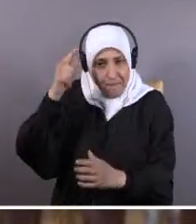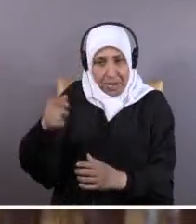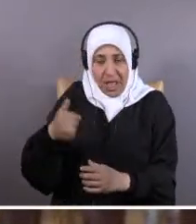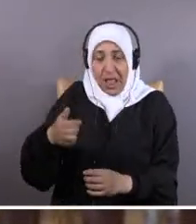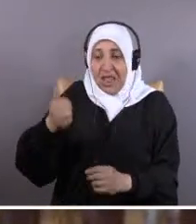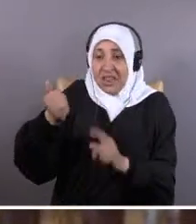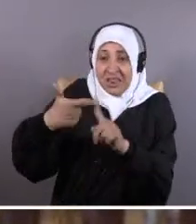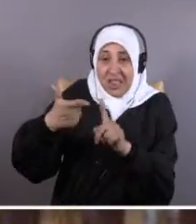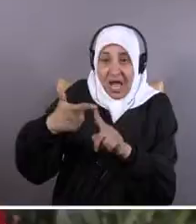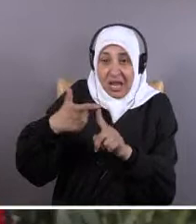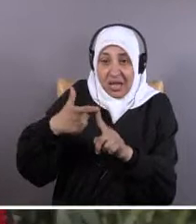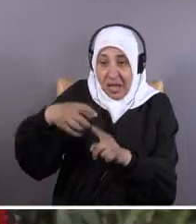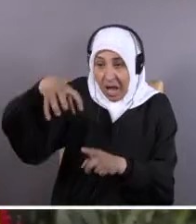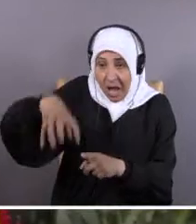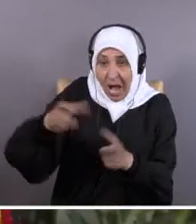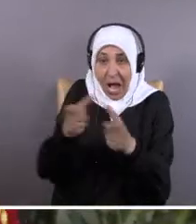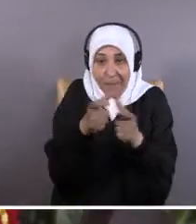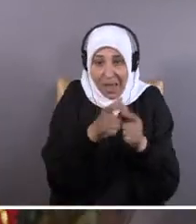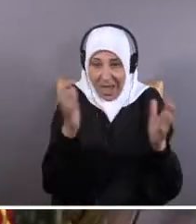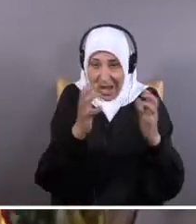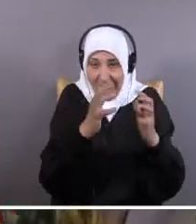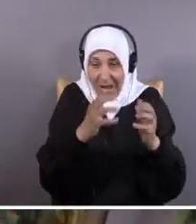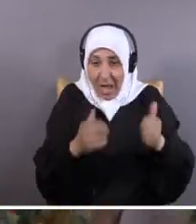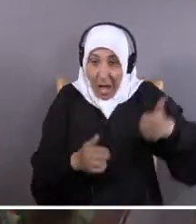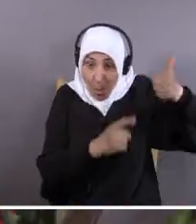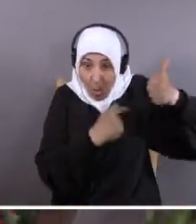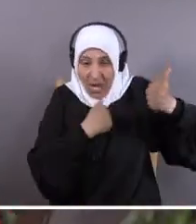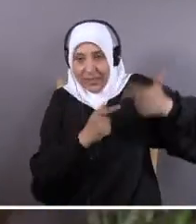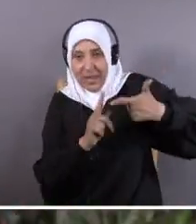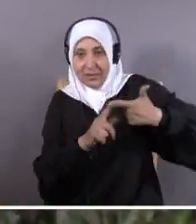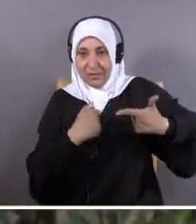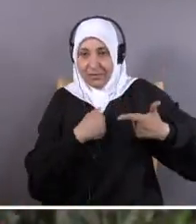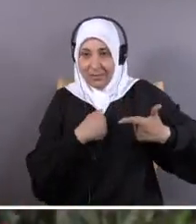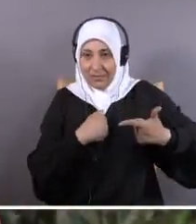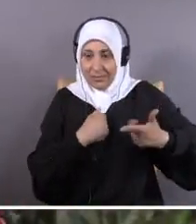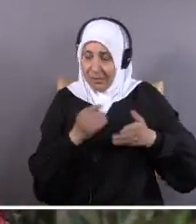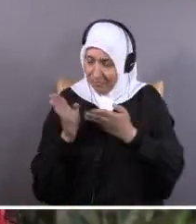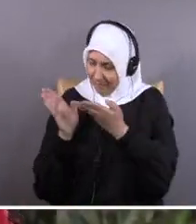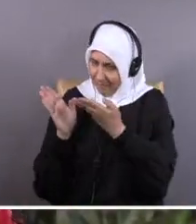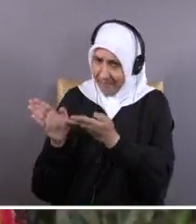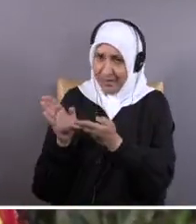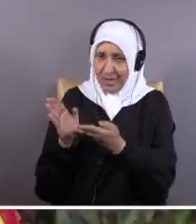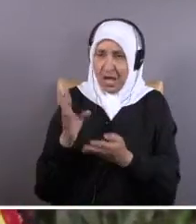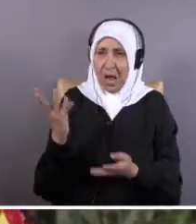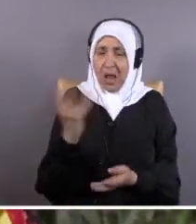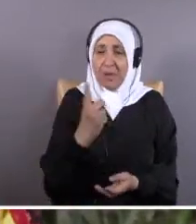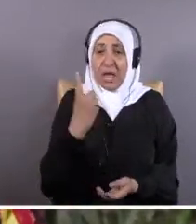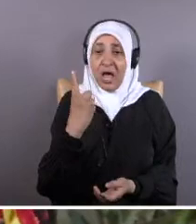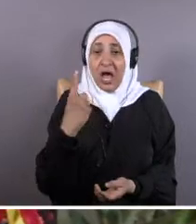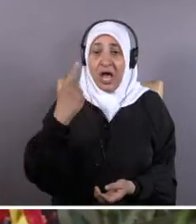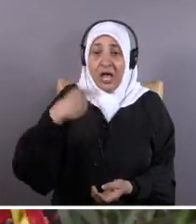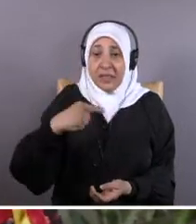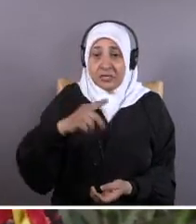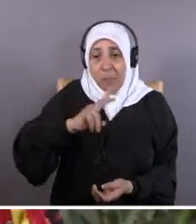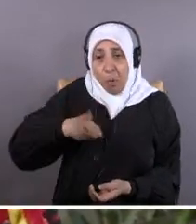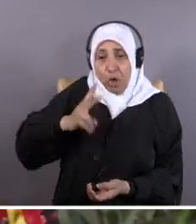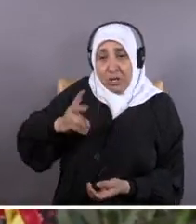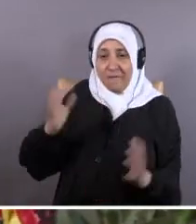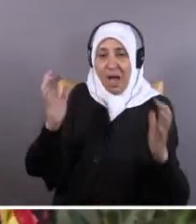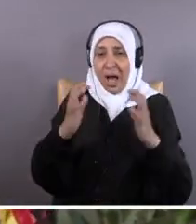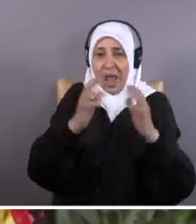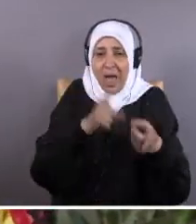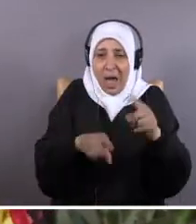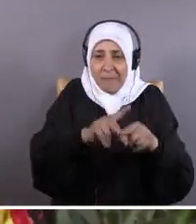Canada. There is 11 tribal entities in Canada, about 54